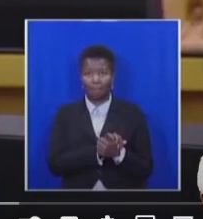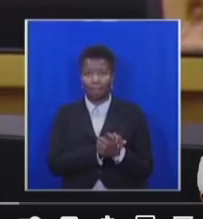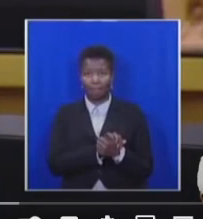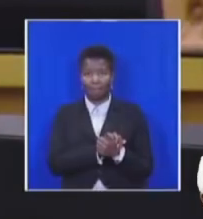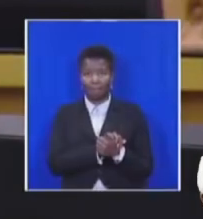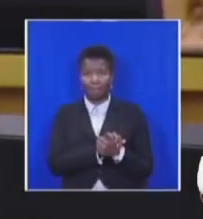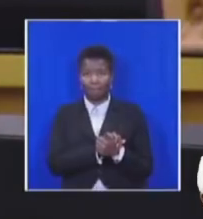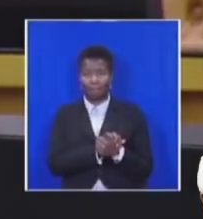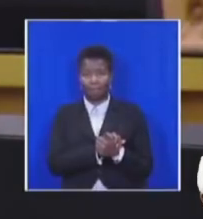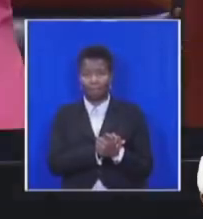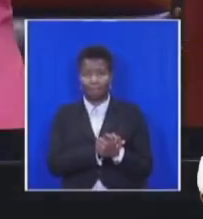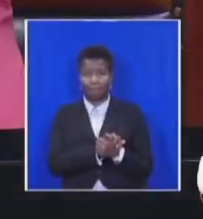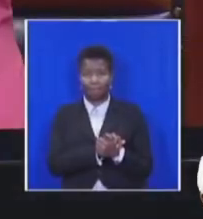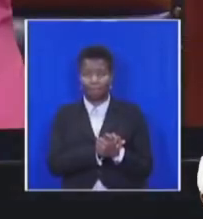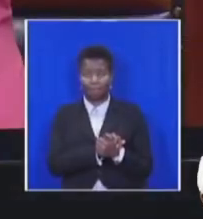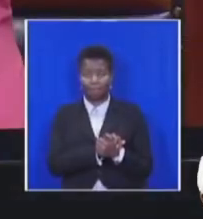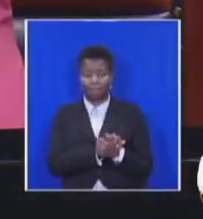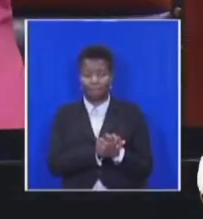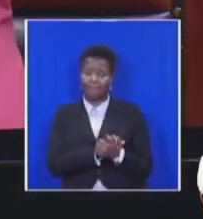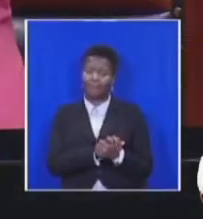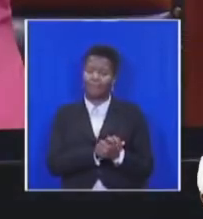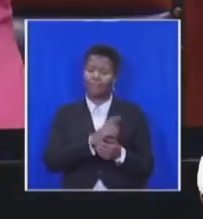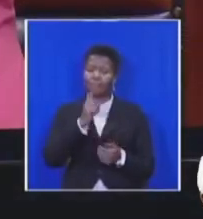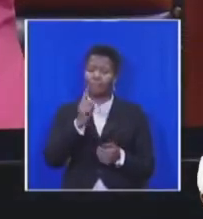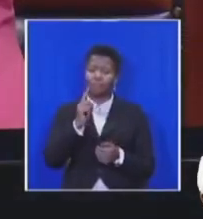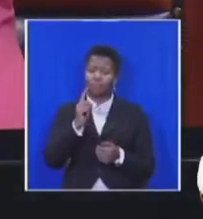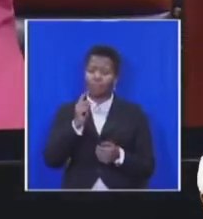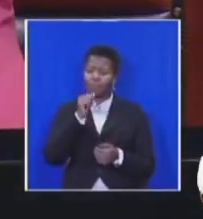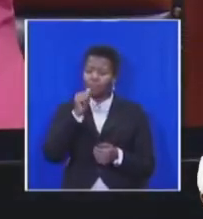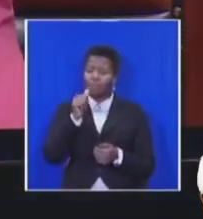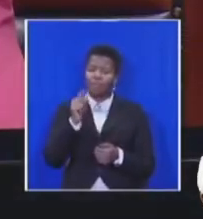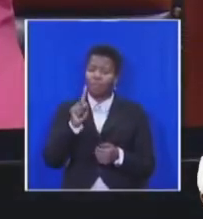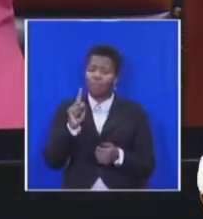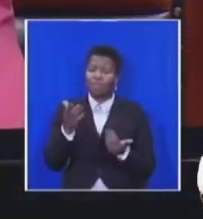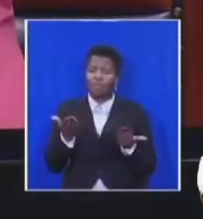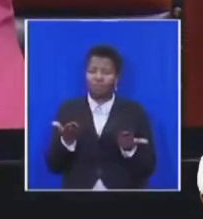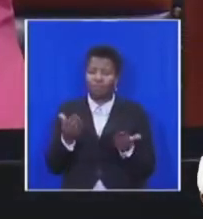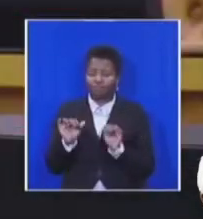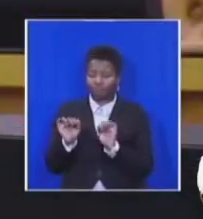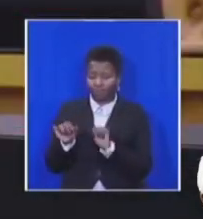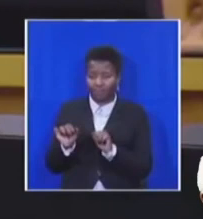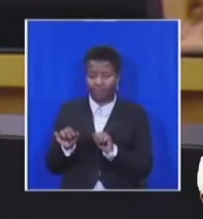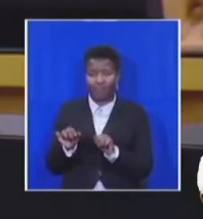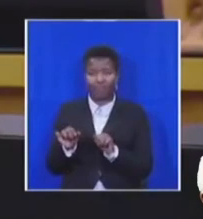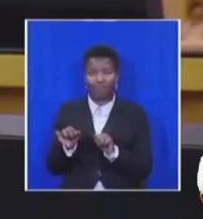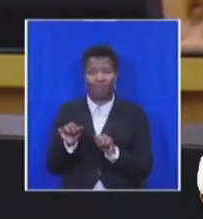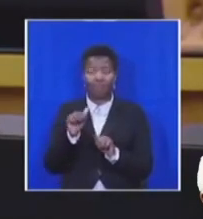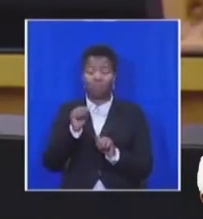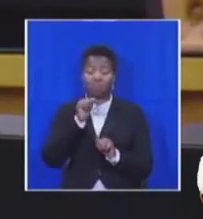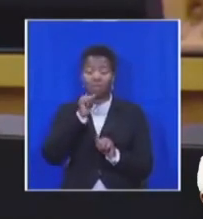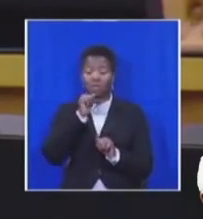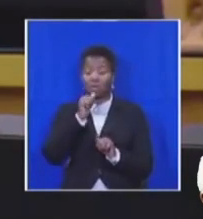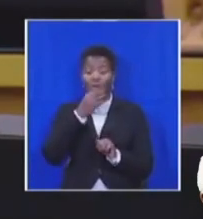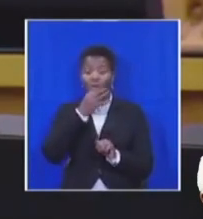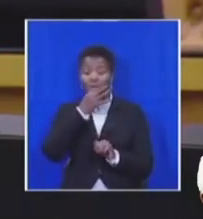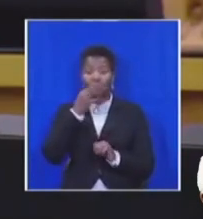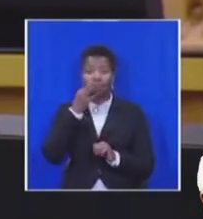Yo. Member, please, can you raise your point of order? Yes, it is absolutely no